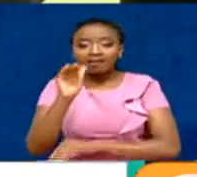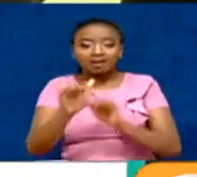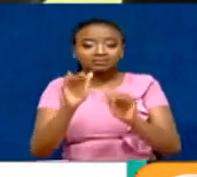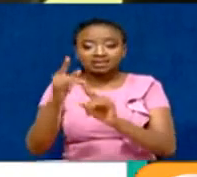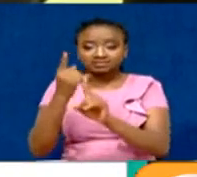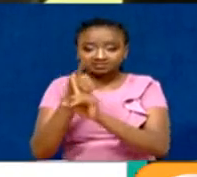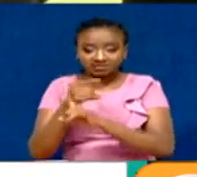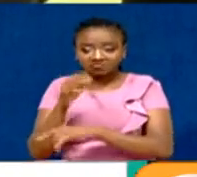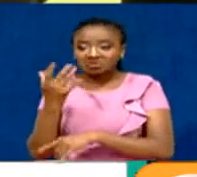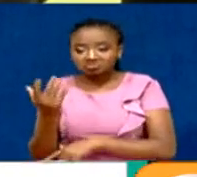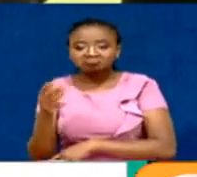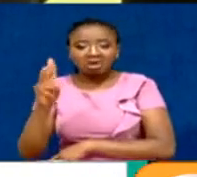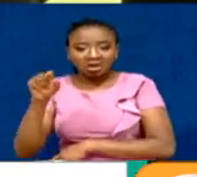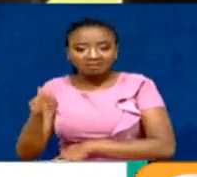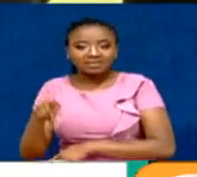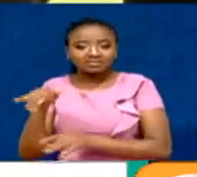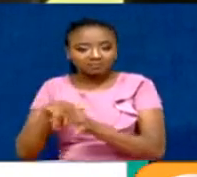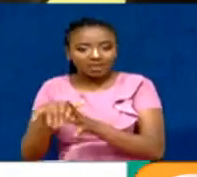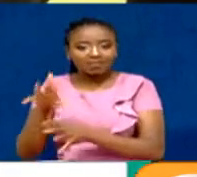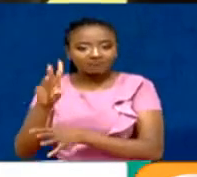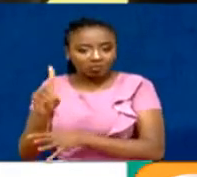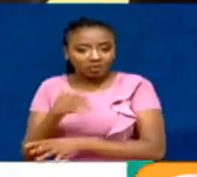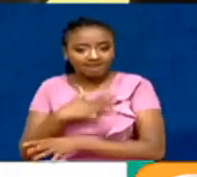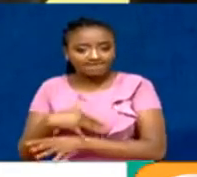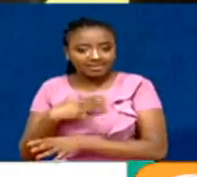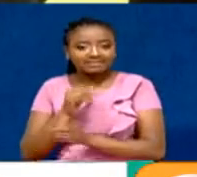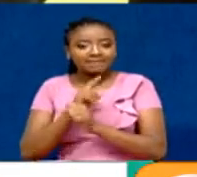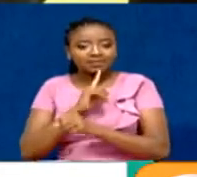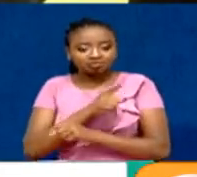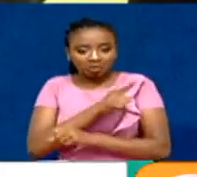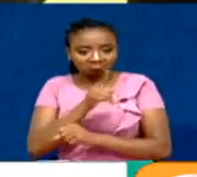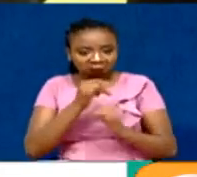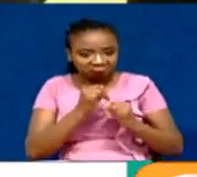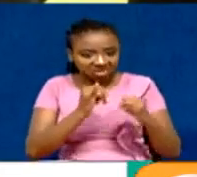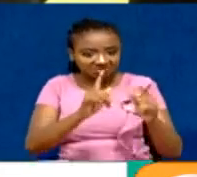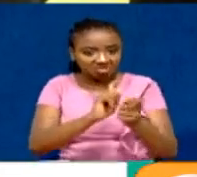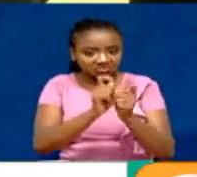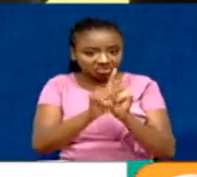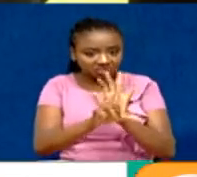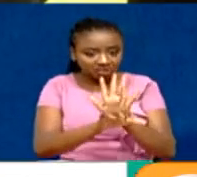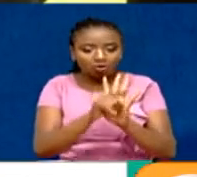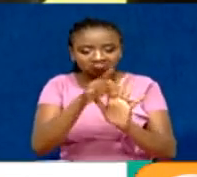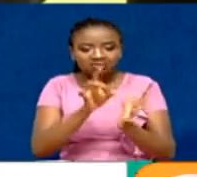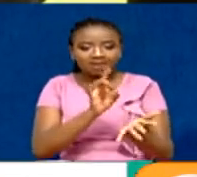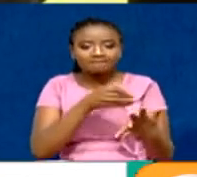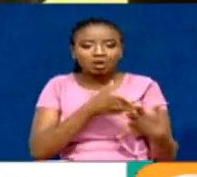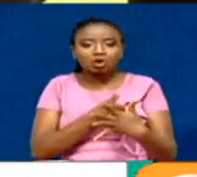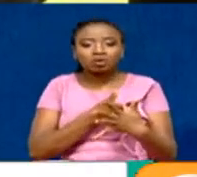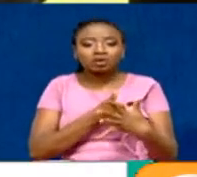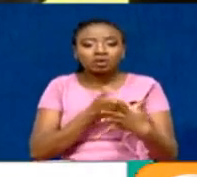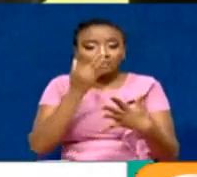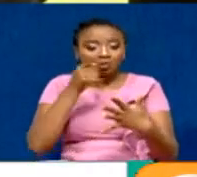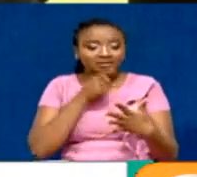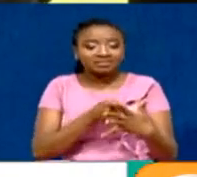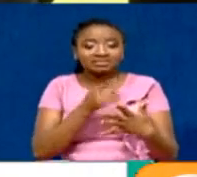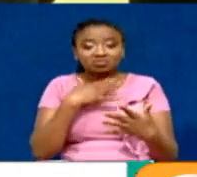legislators in parliament to ensure that these attempts are thwarted. The attempts are not intended to further